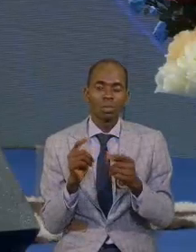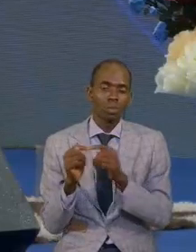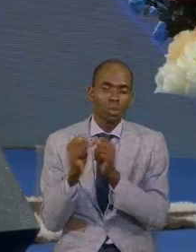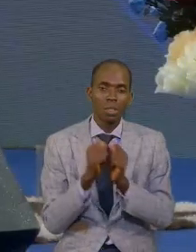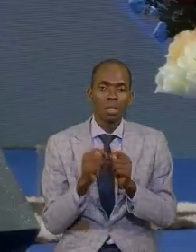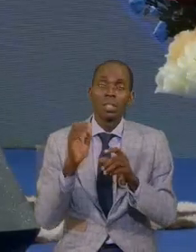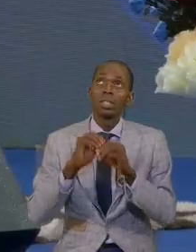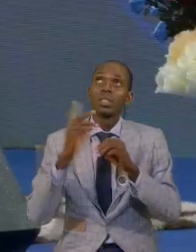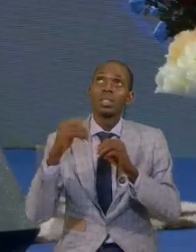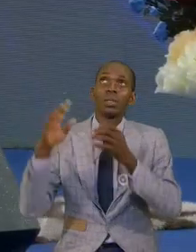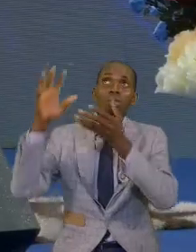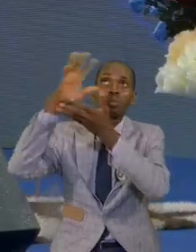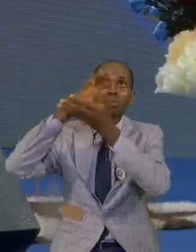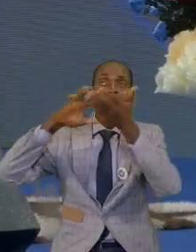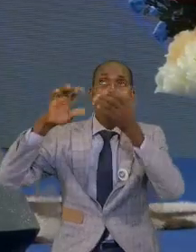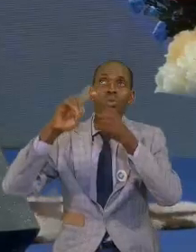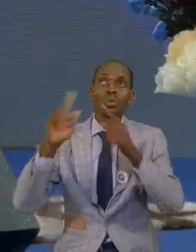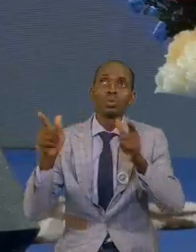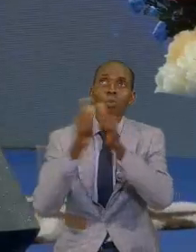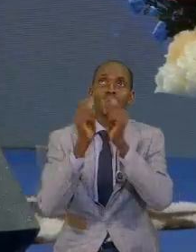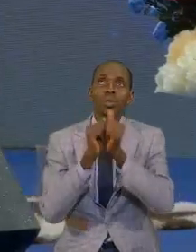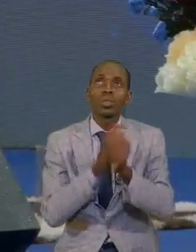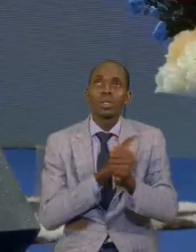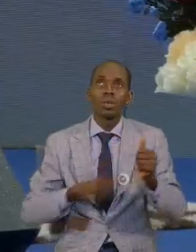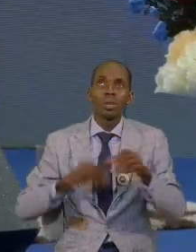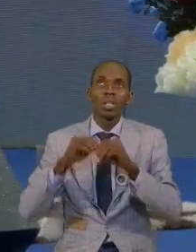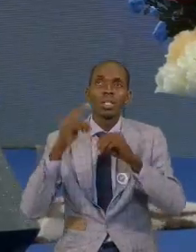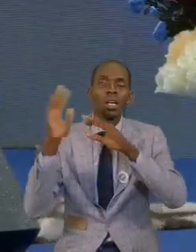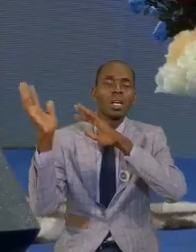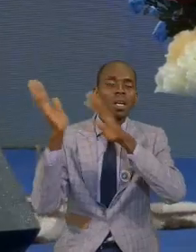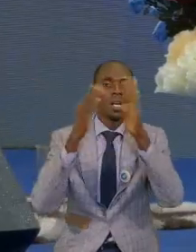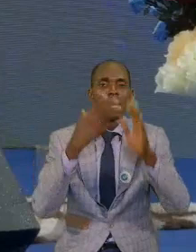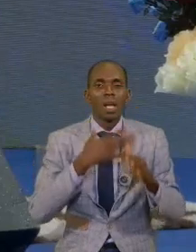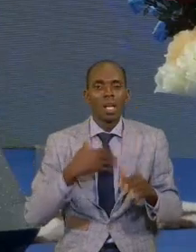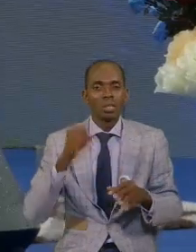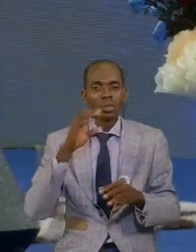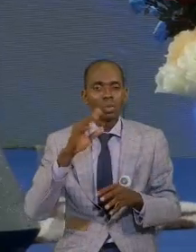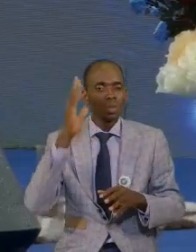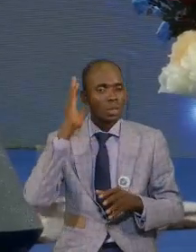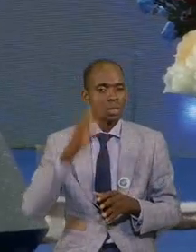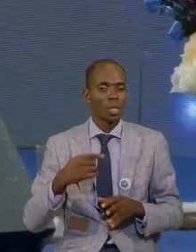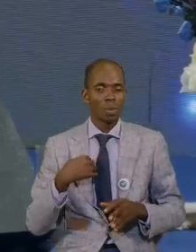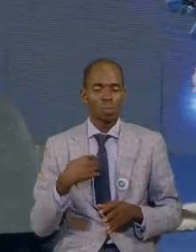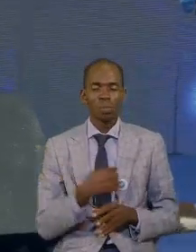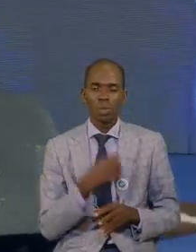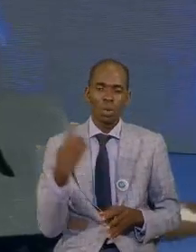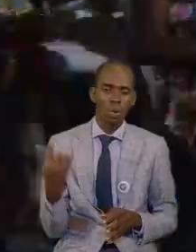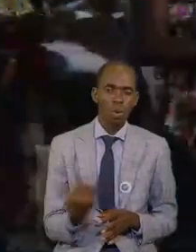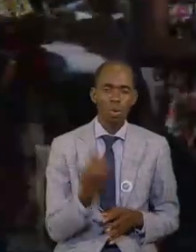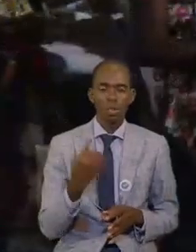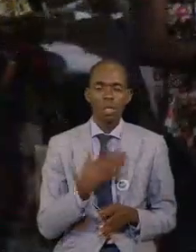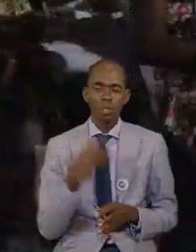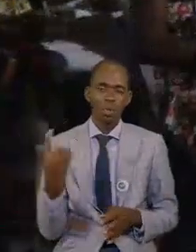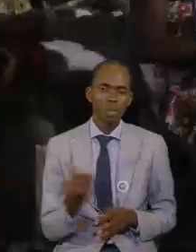Lord in the air, and so shall we ever, forever, be with the Lord in Jesus'